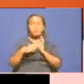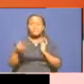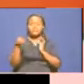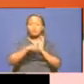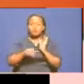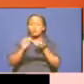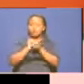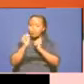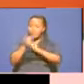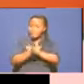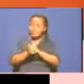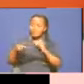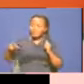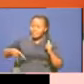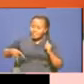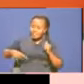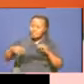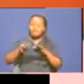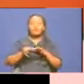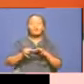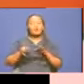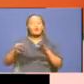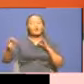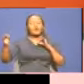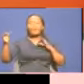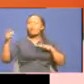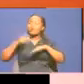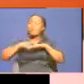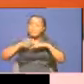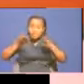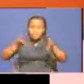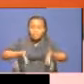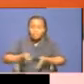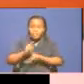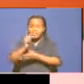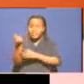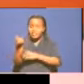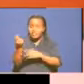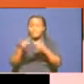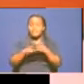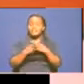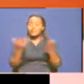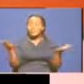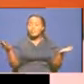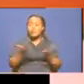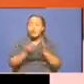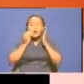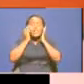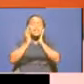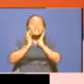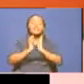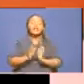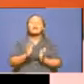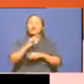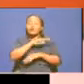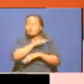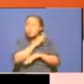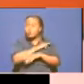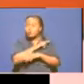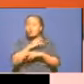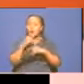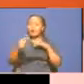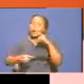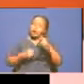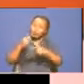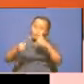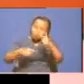doing transplants for a long period of time here in Kenya. Okay. It started off with the Kenyatta National Hospital. Okay. They're still doing their transplants as